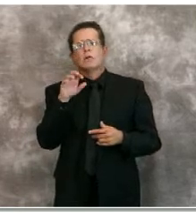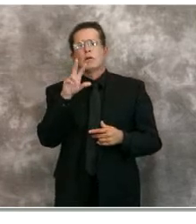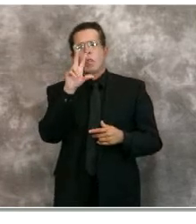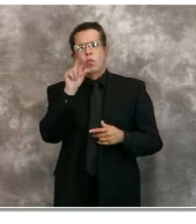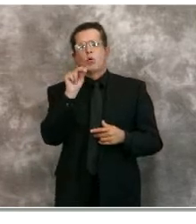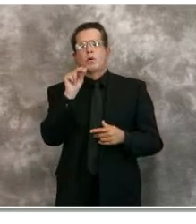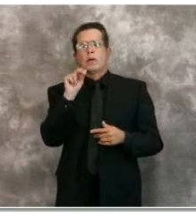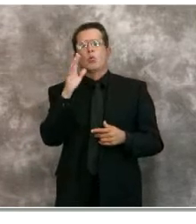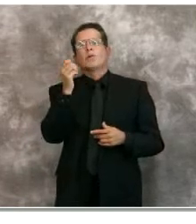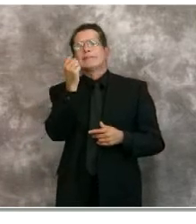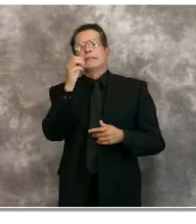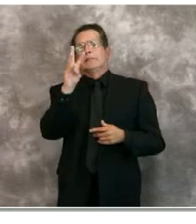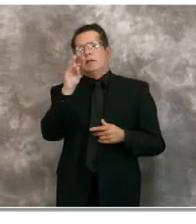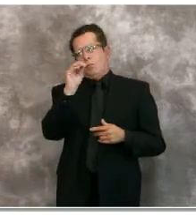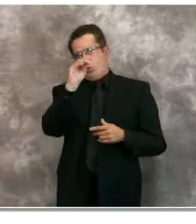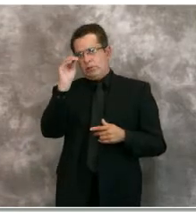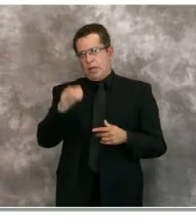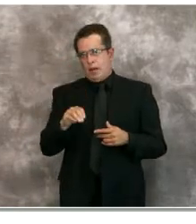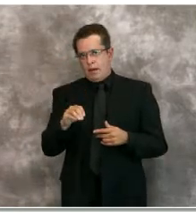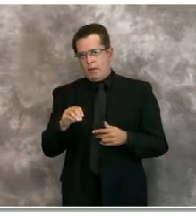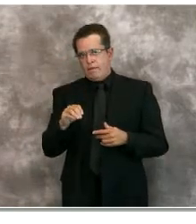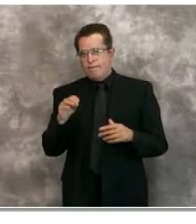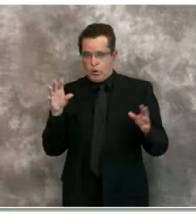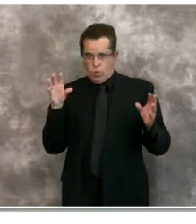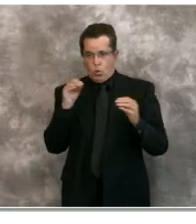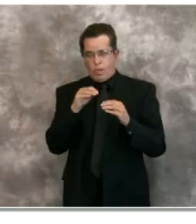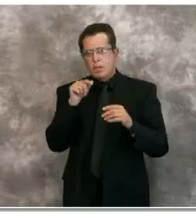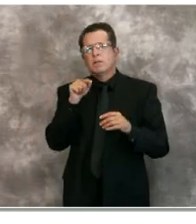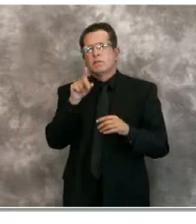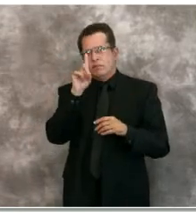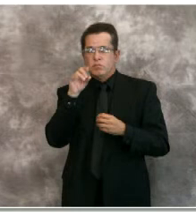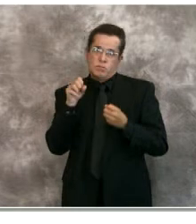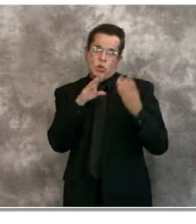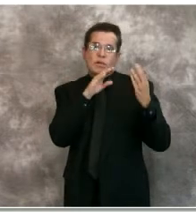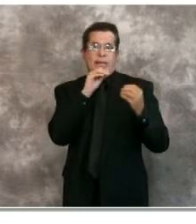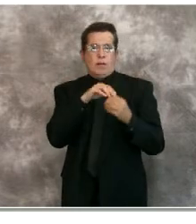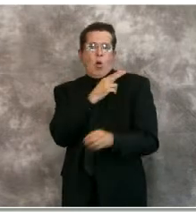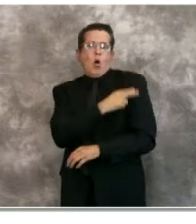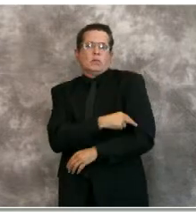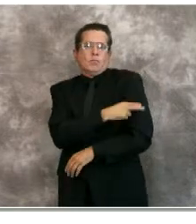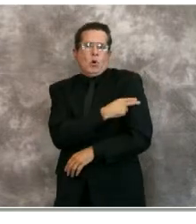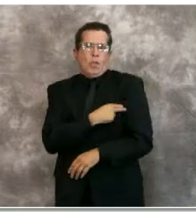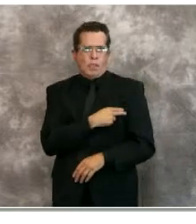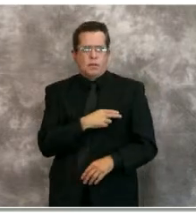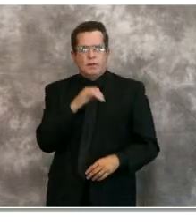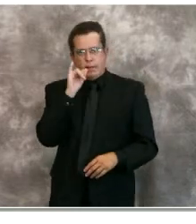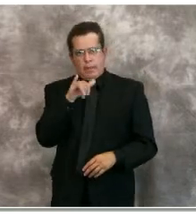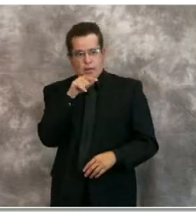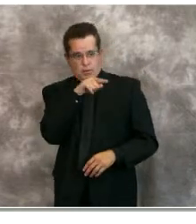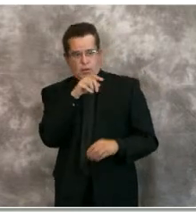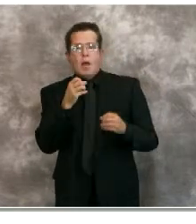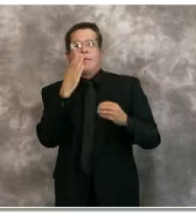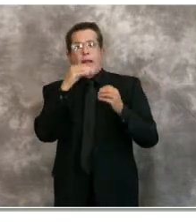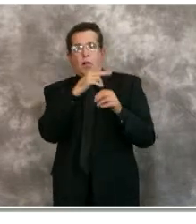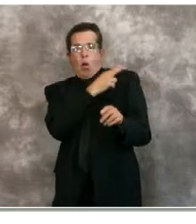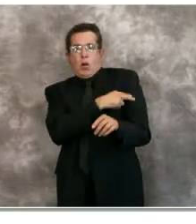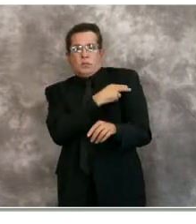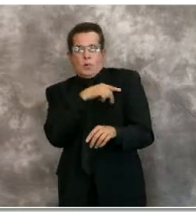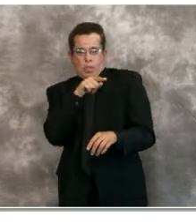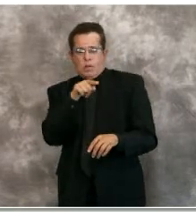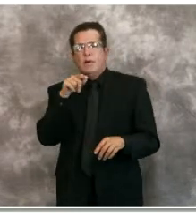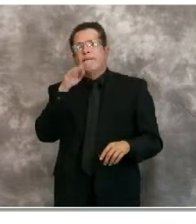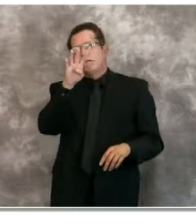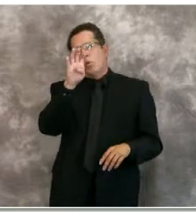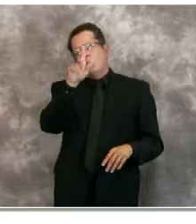1,530, or 16% of the total number of cases have been hospitalized. Now, of the hospitalized number,